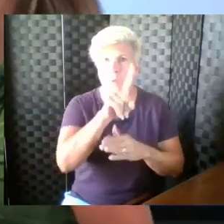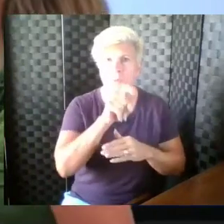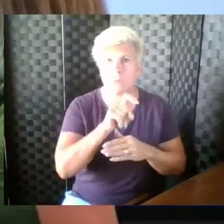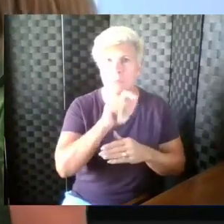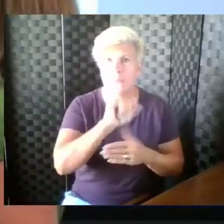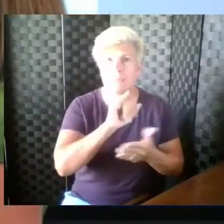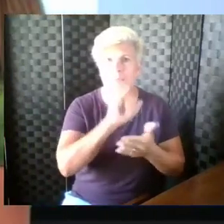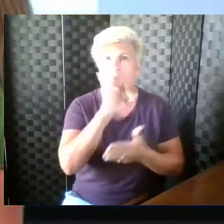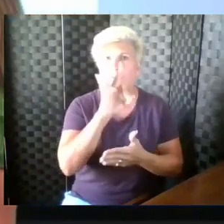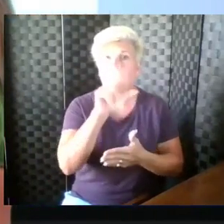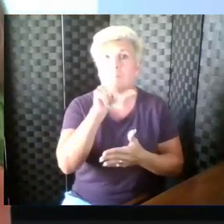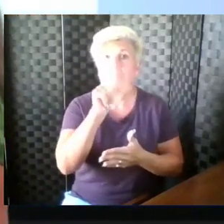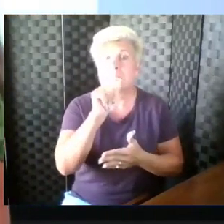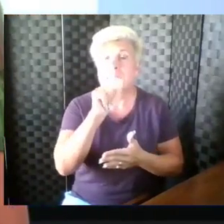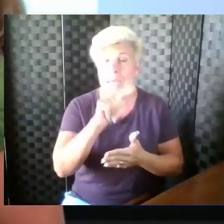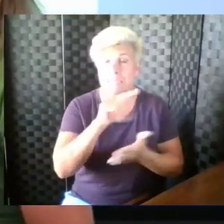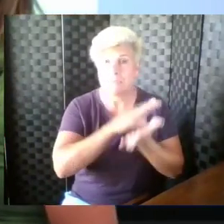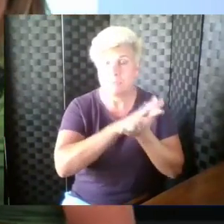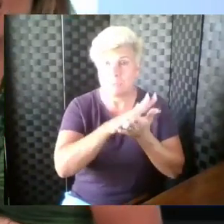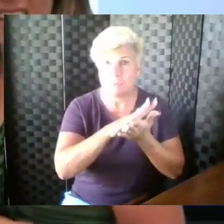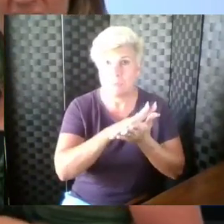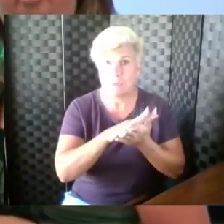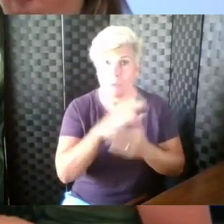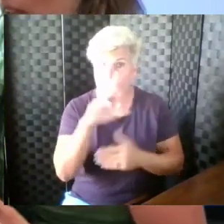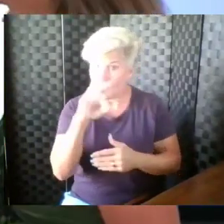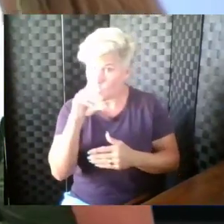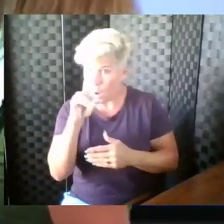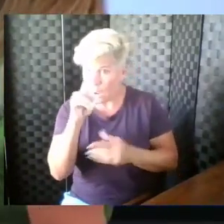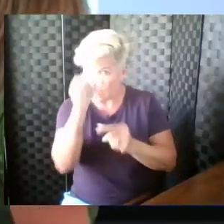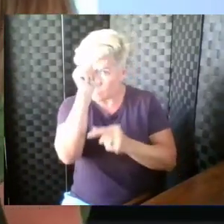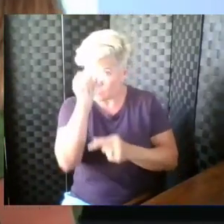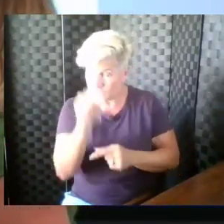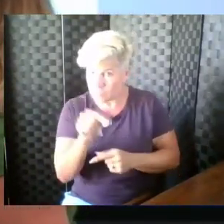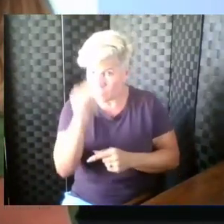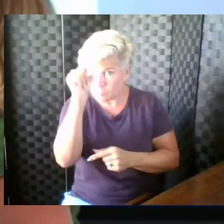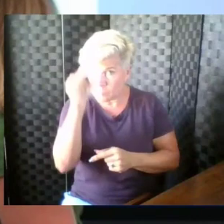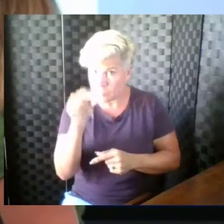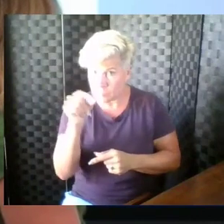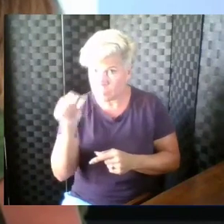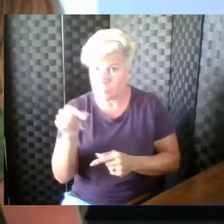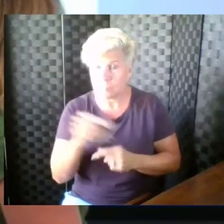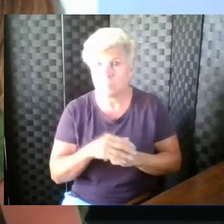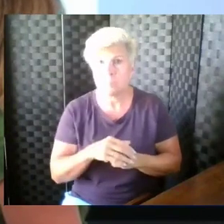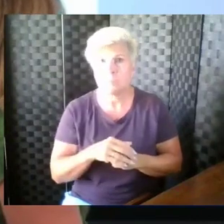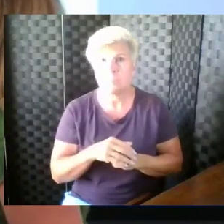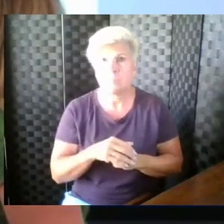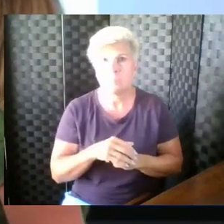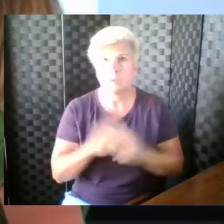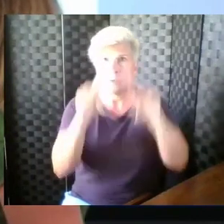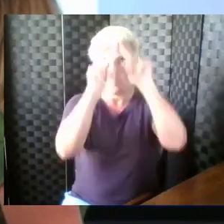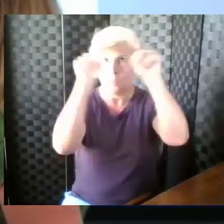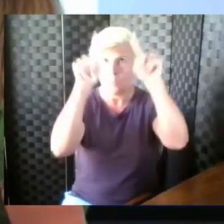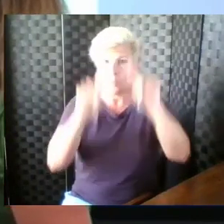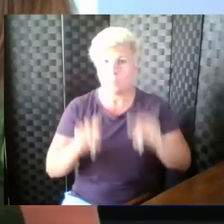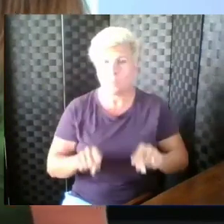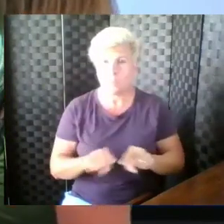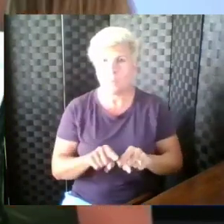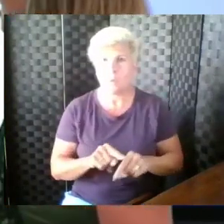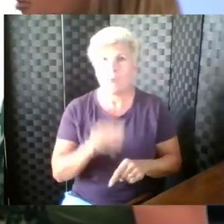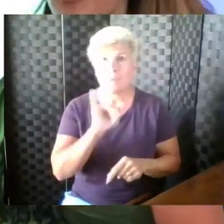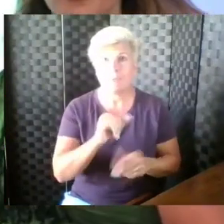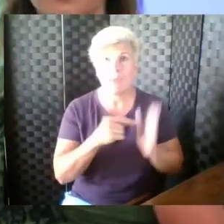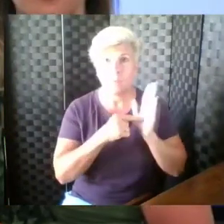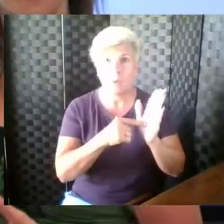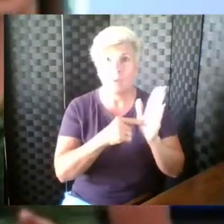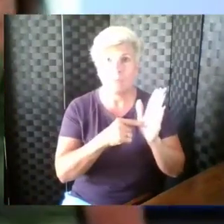that a flat. Down here we've got our rods, and they look just like a big, long, tall rectangle. So that's